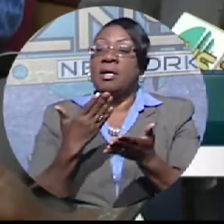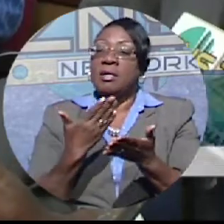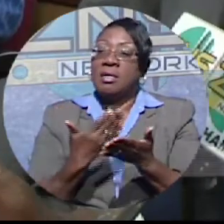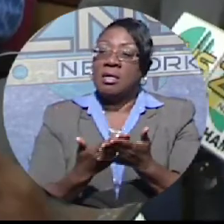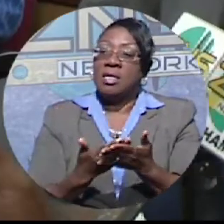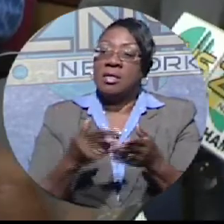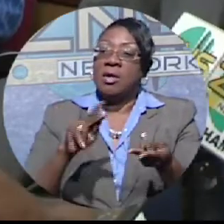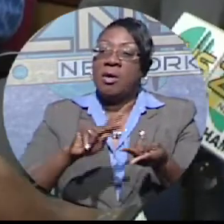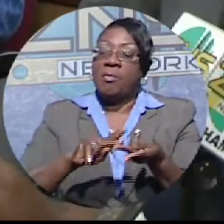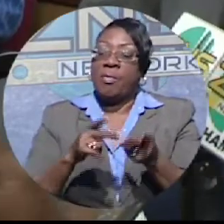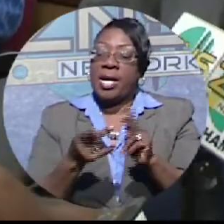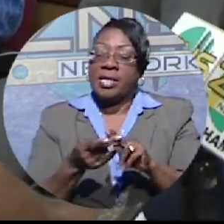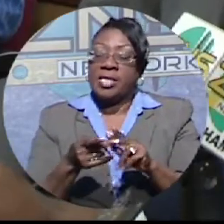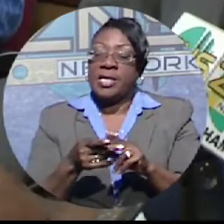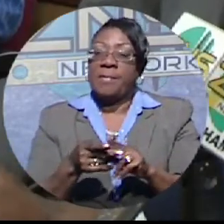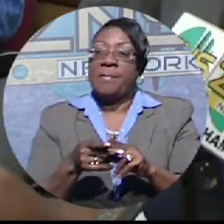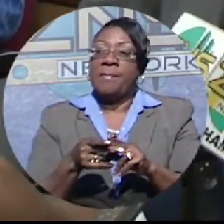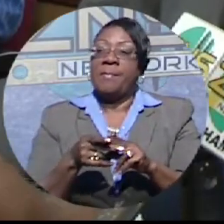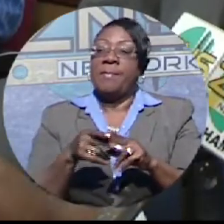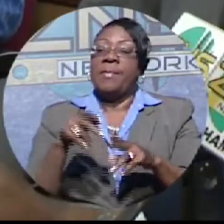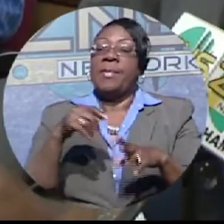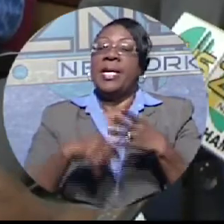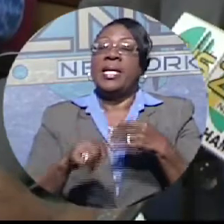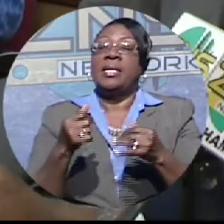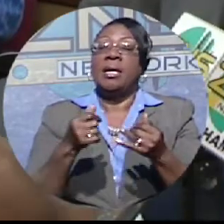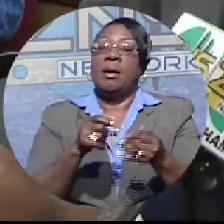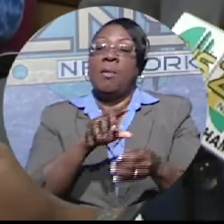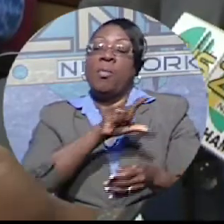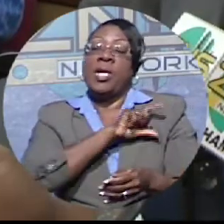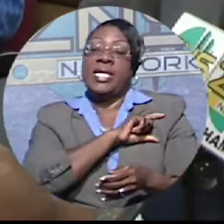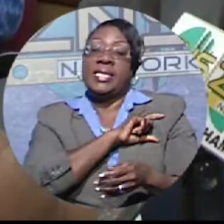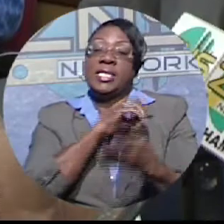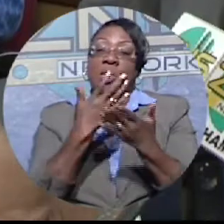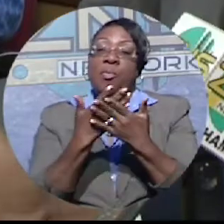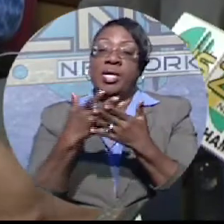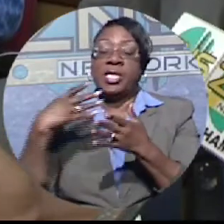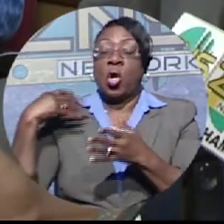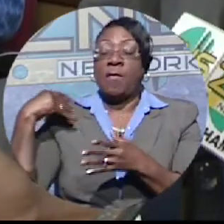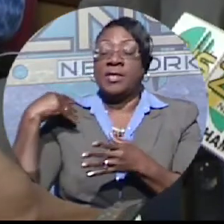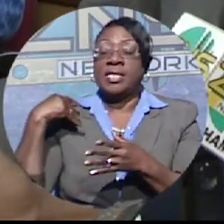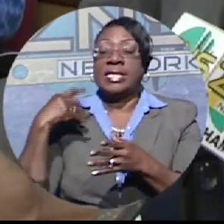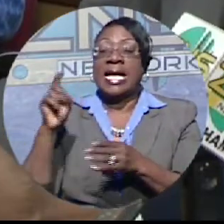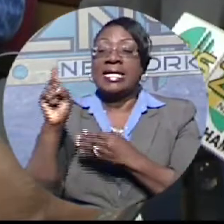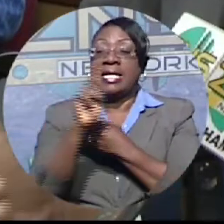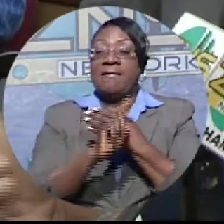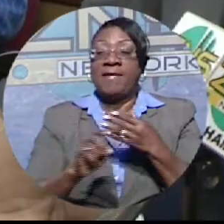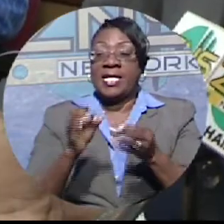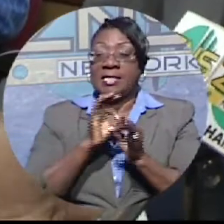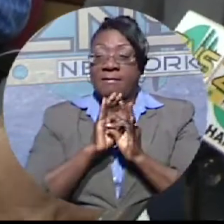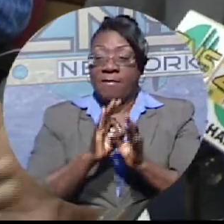rank in the police, the prison, and defense force, giving the officers an opportunity to